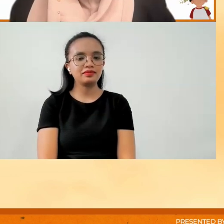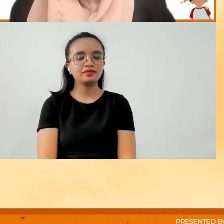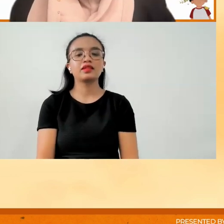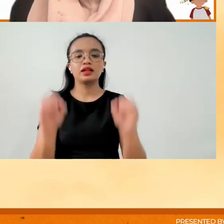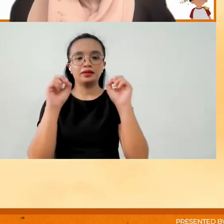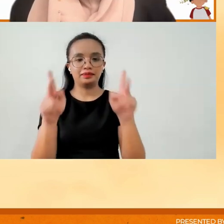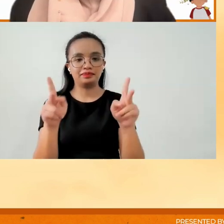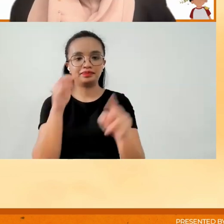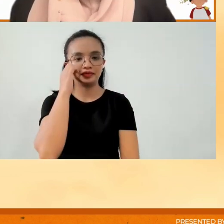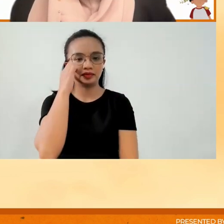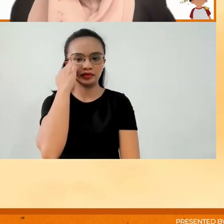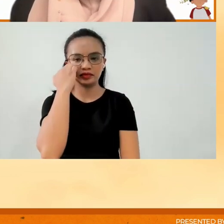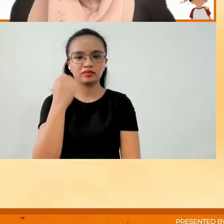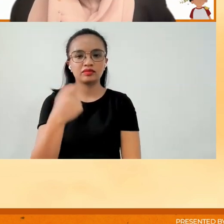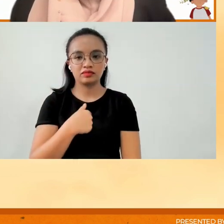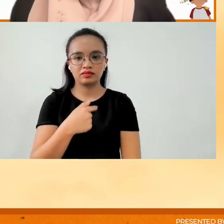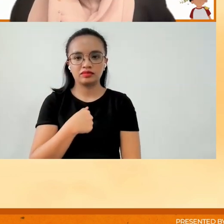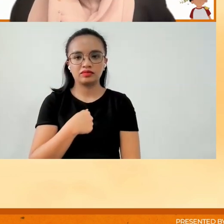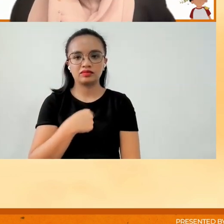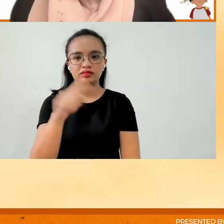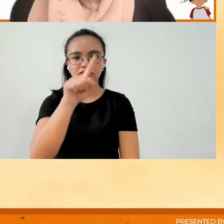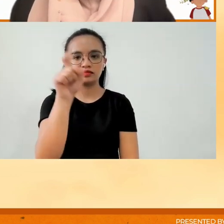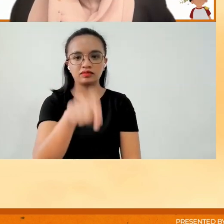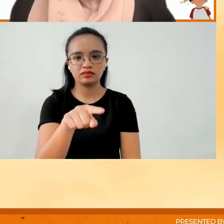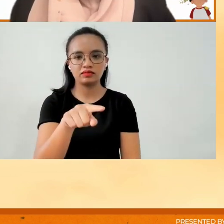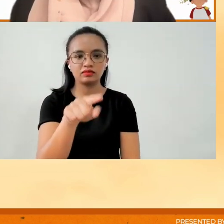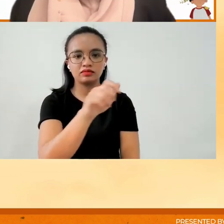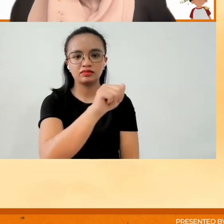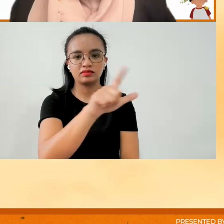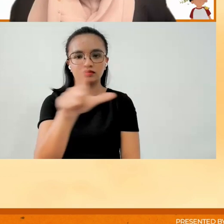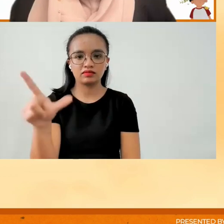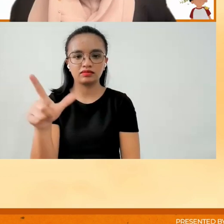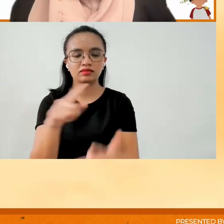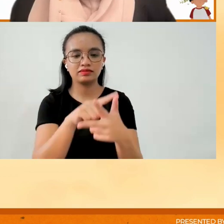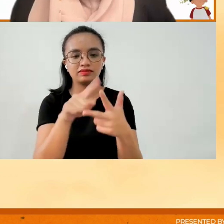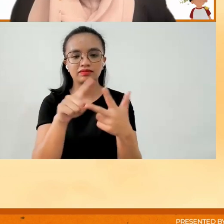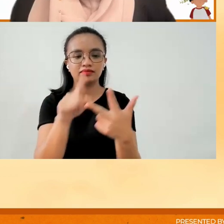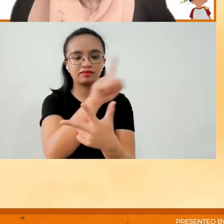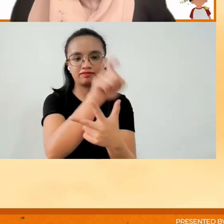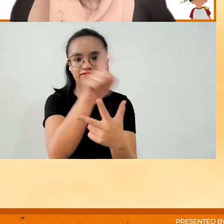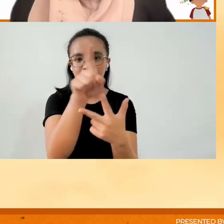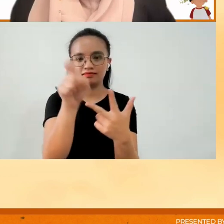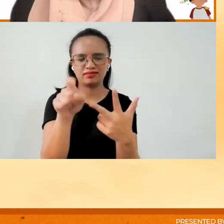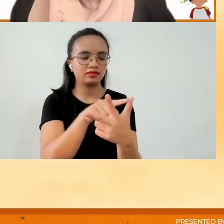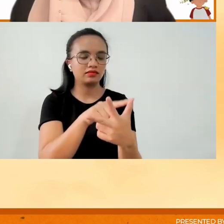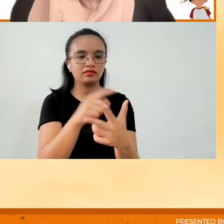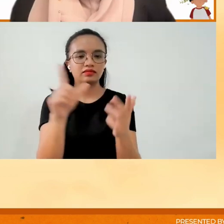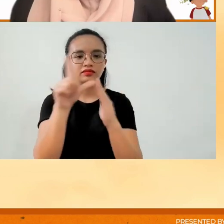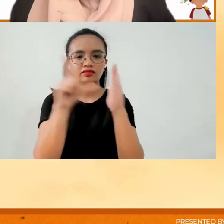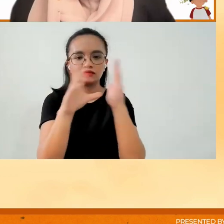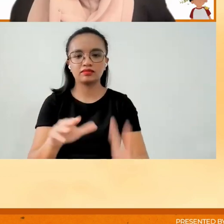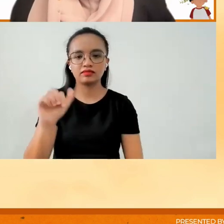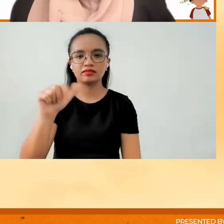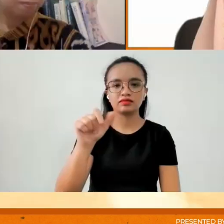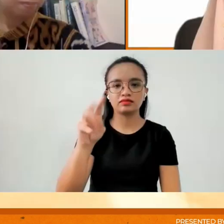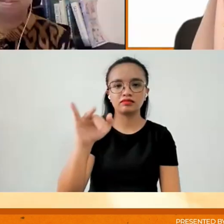So I'll address one question to each of the speakers. I want to start with Attorney Alamia. So